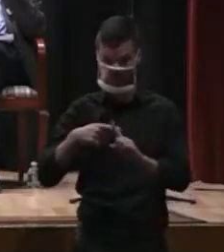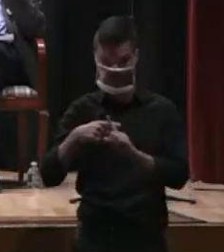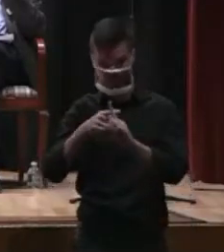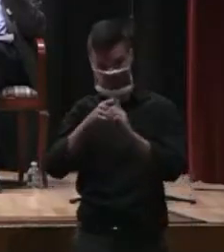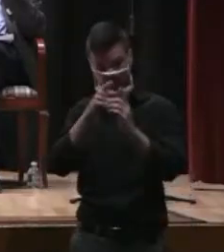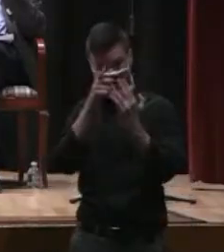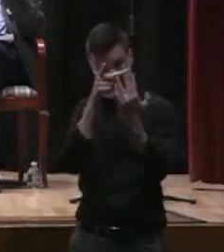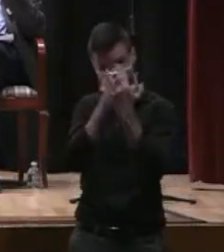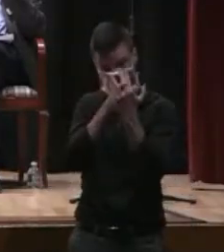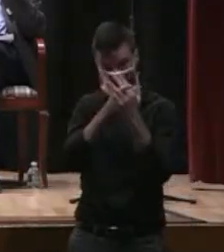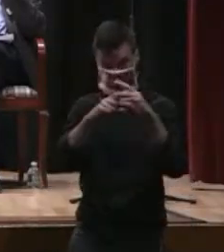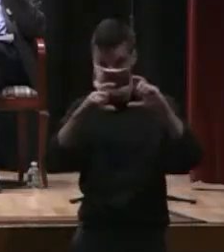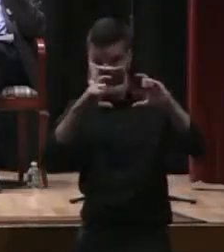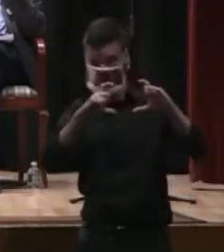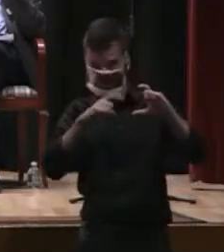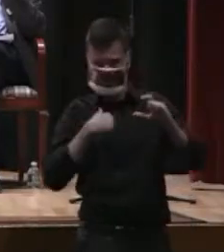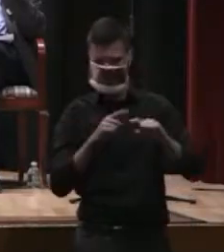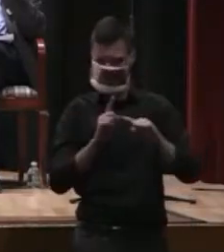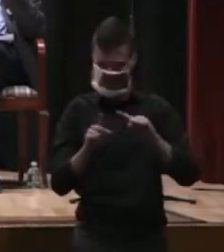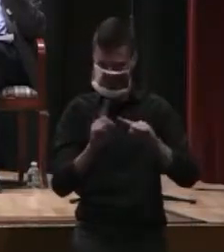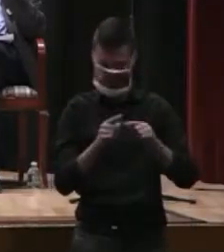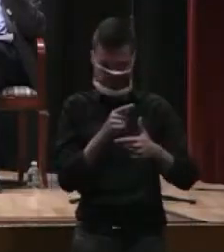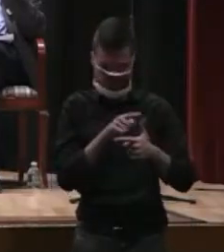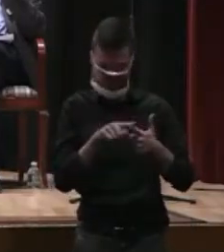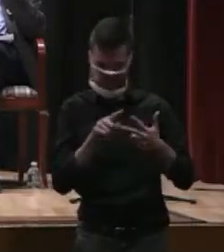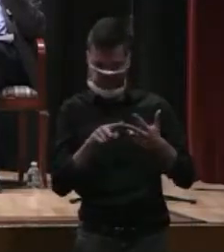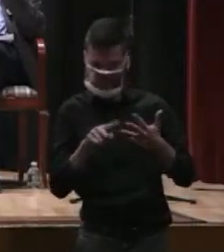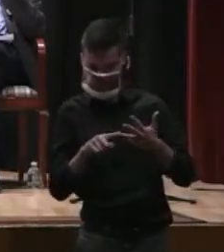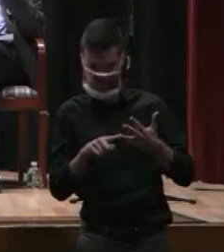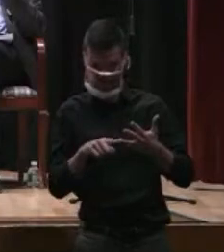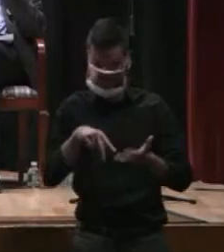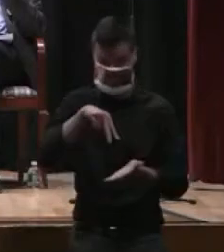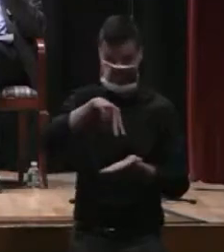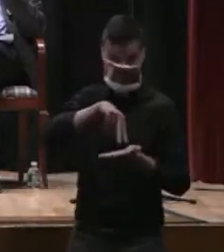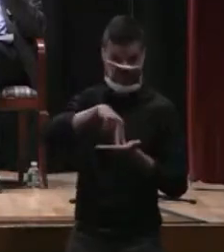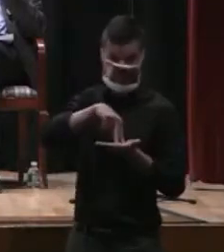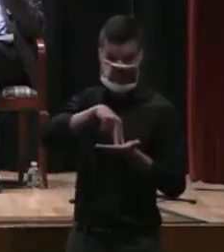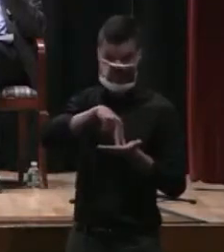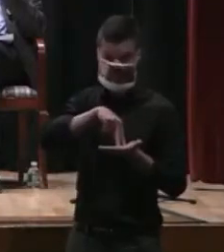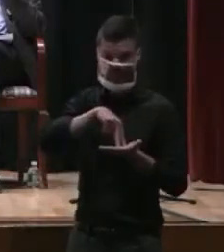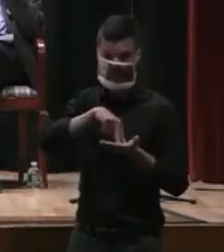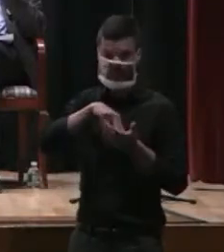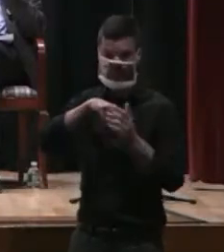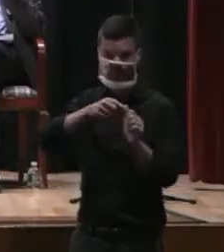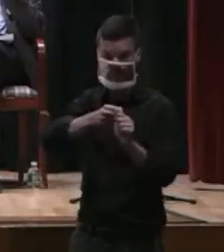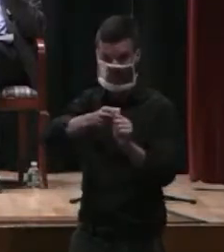target. The stance. Draw back,